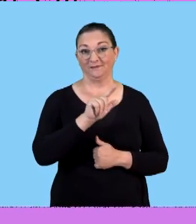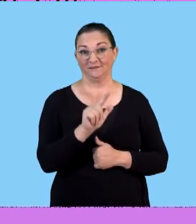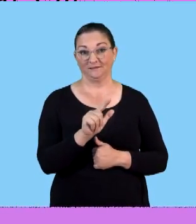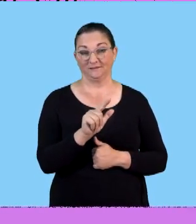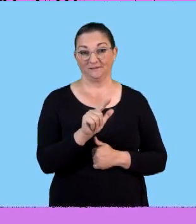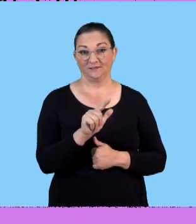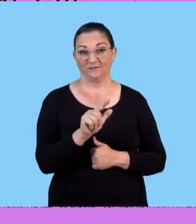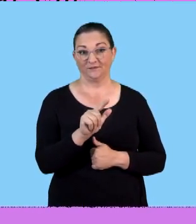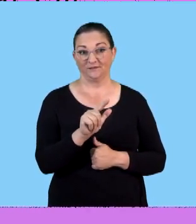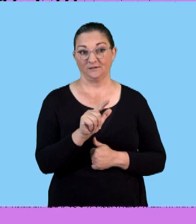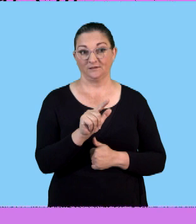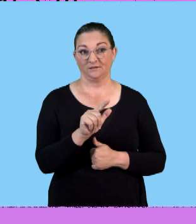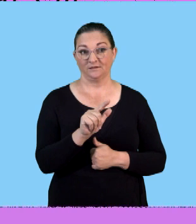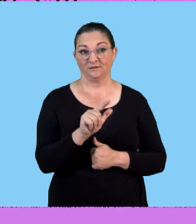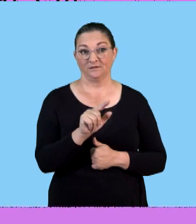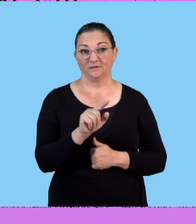27 Rand.